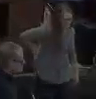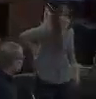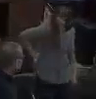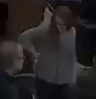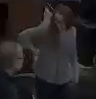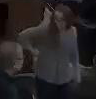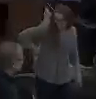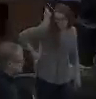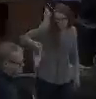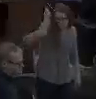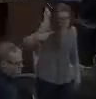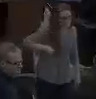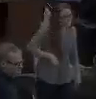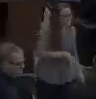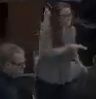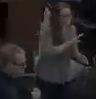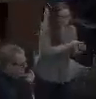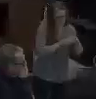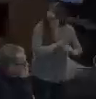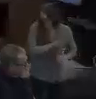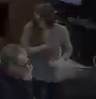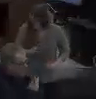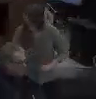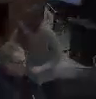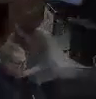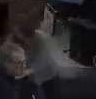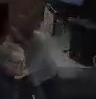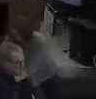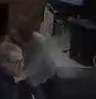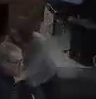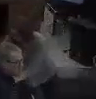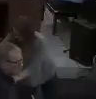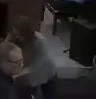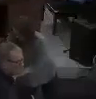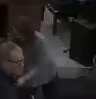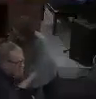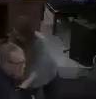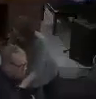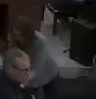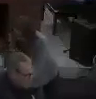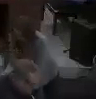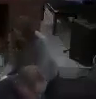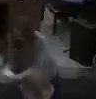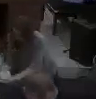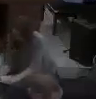hear, or Oh, How I Love Jesus. You may know it by that name. Number 52.